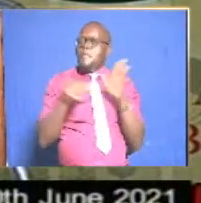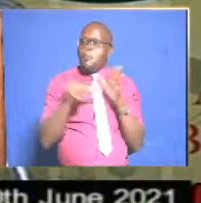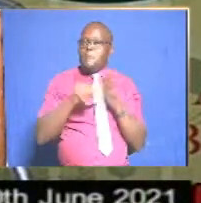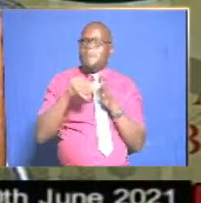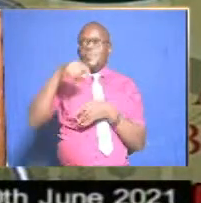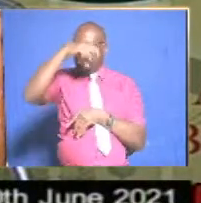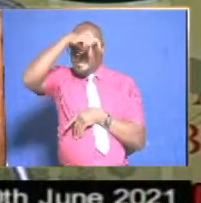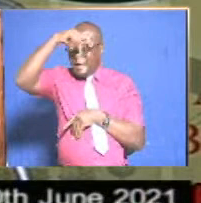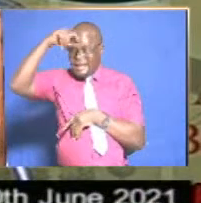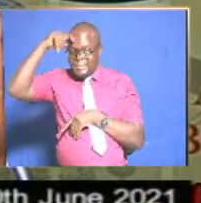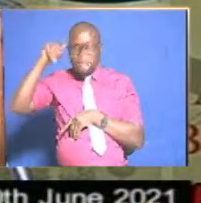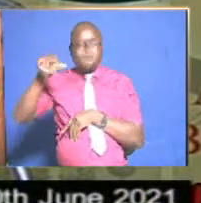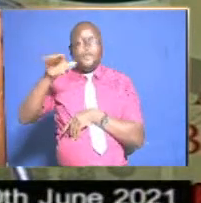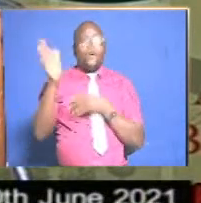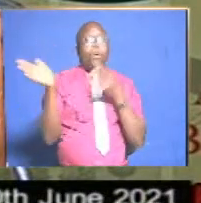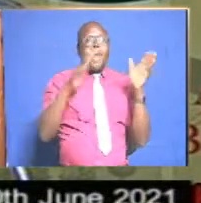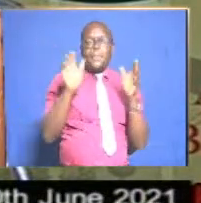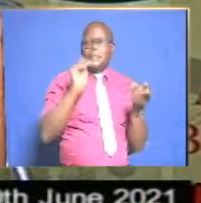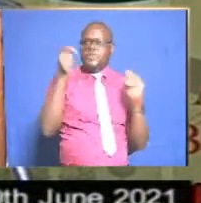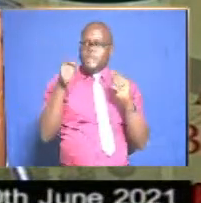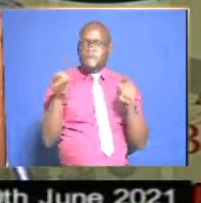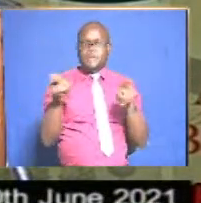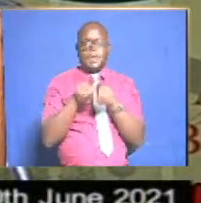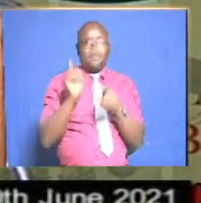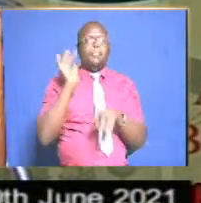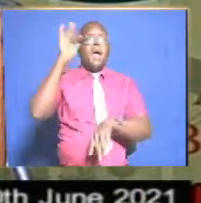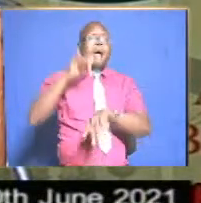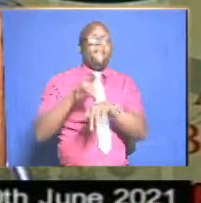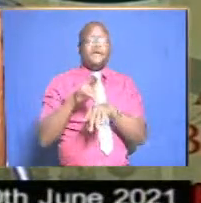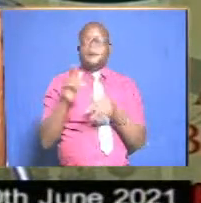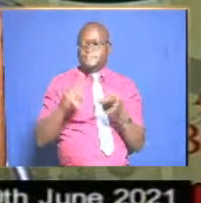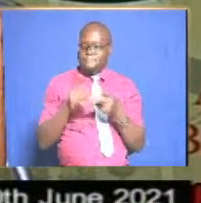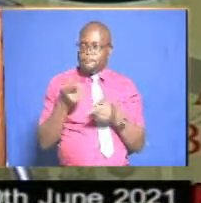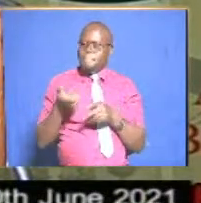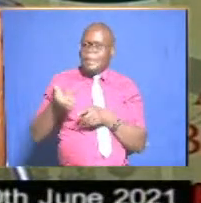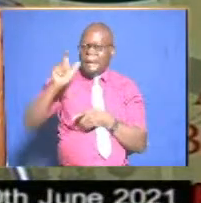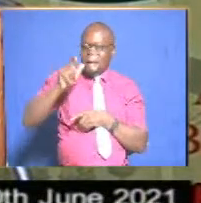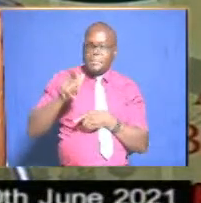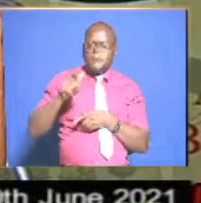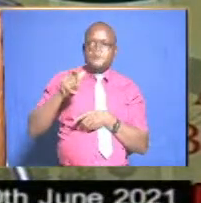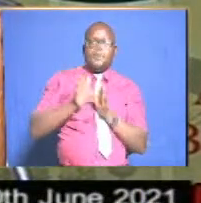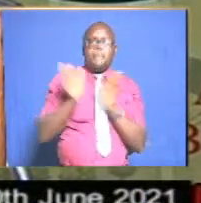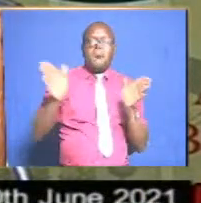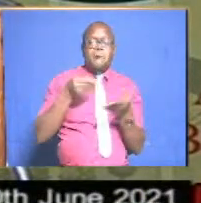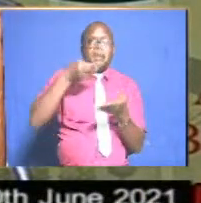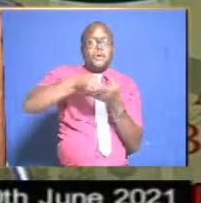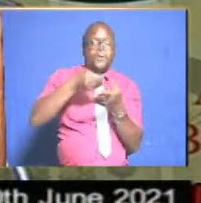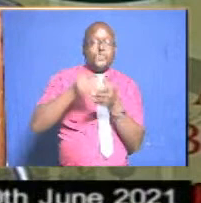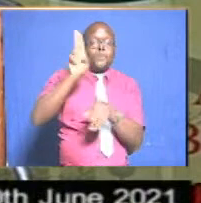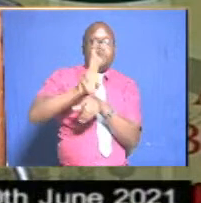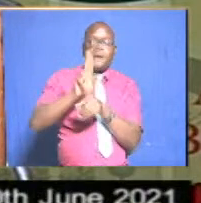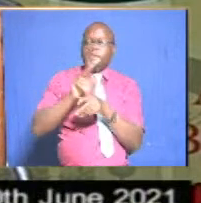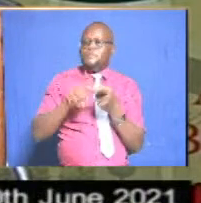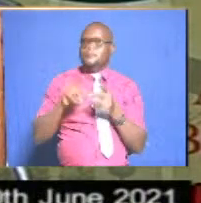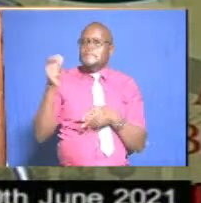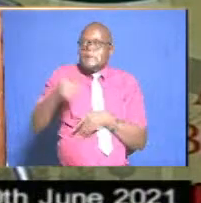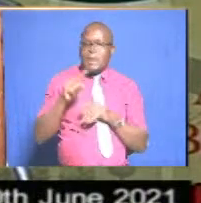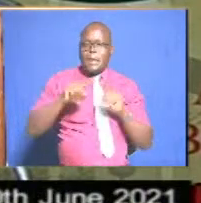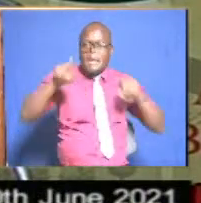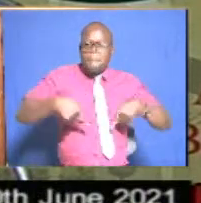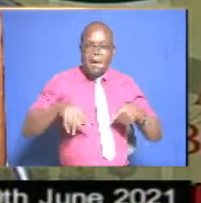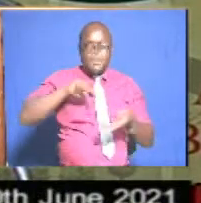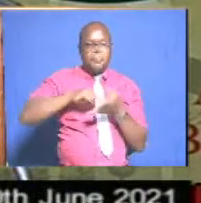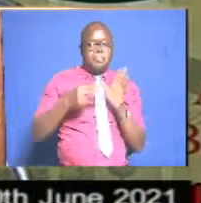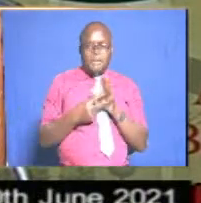low agricultural output. Further, increased public expenditure pressures, particularly wage demands, could put a strain